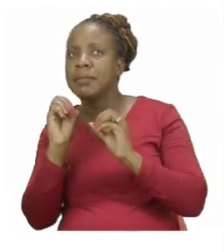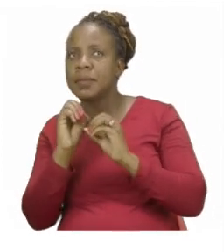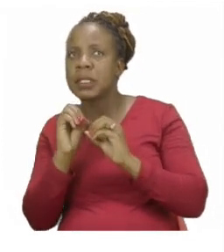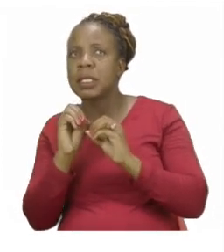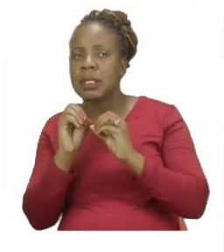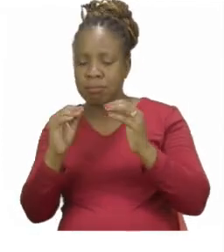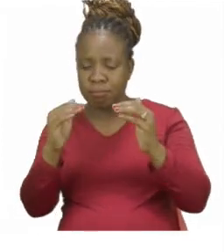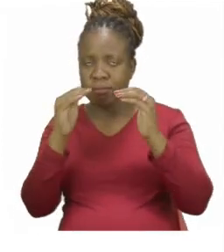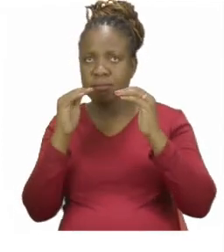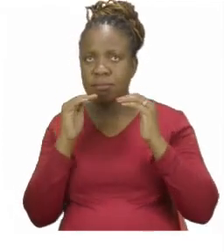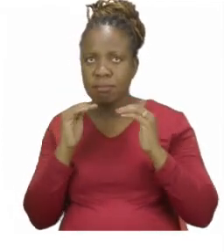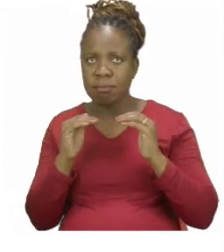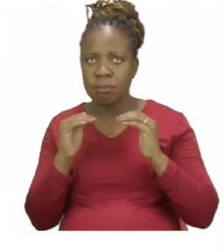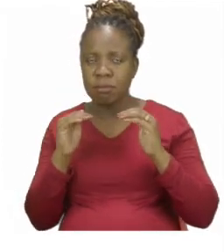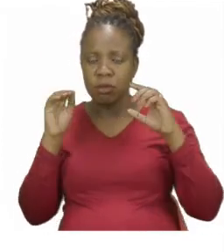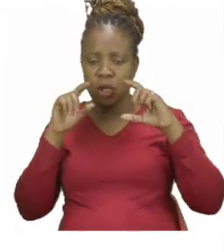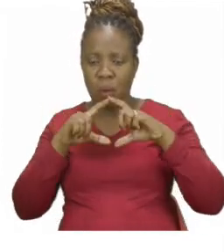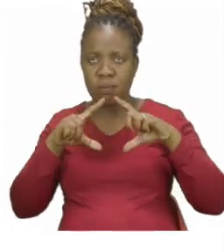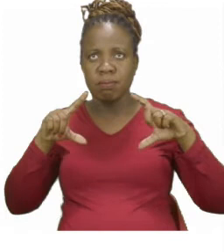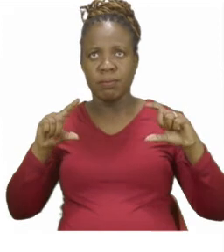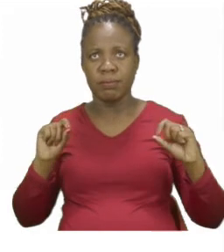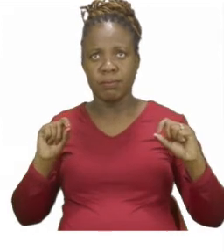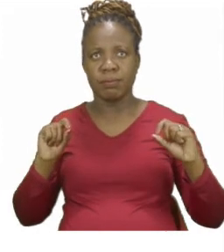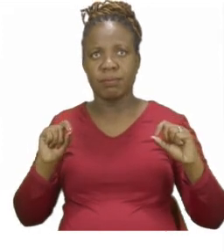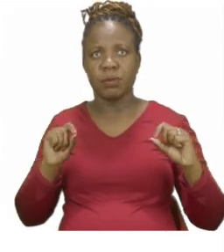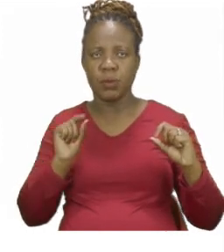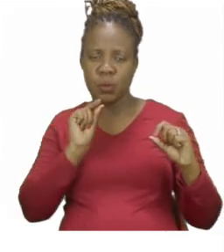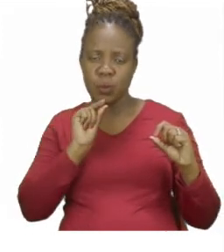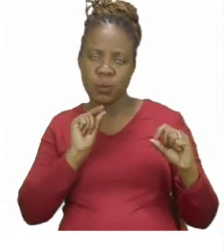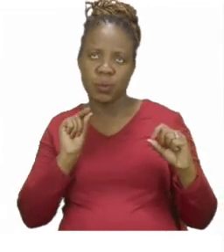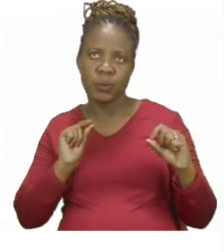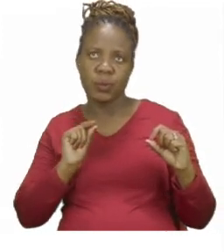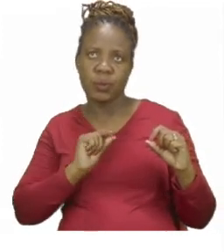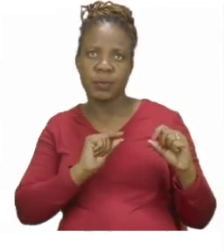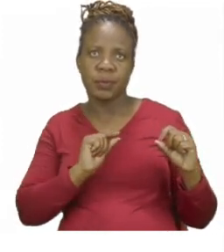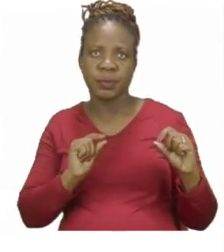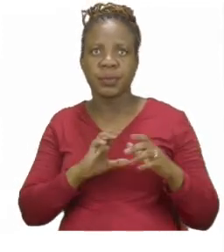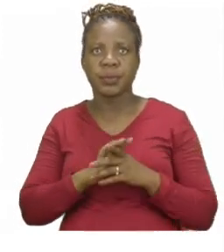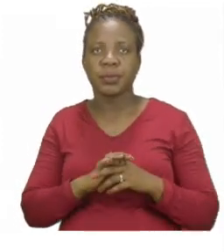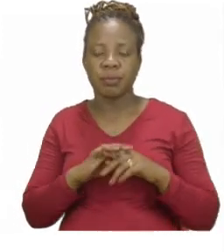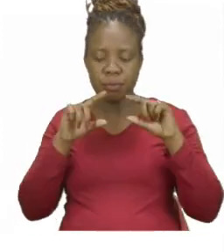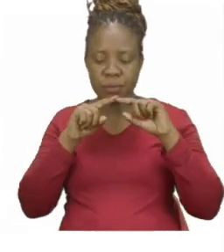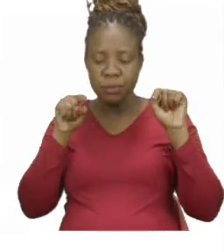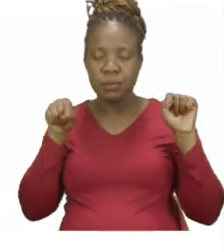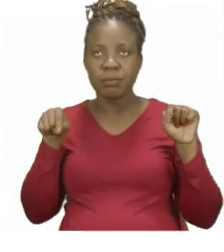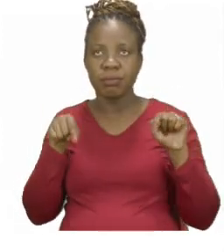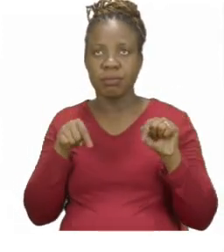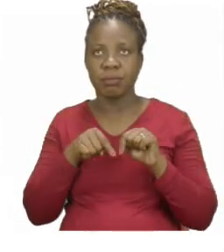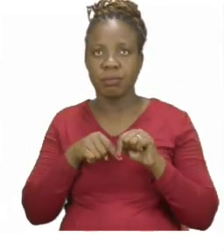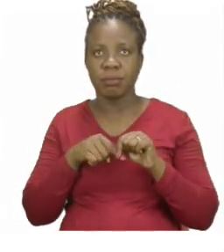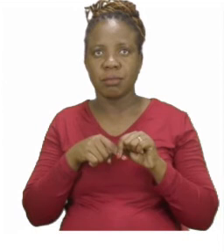box all the way at the bottom of the page. Now, in this word box, you have all